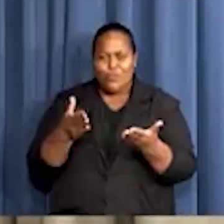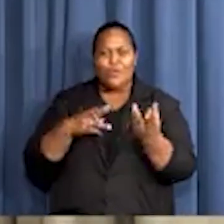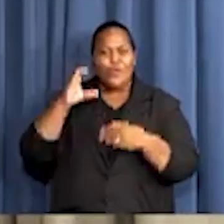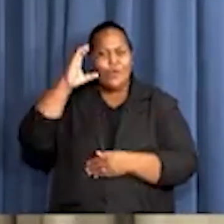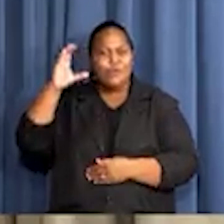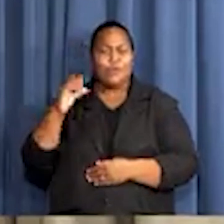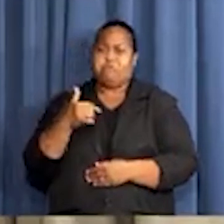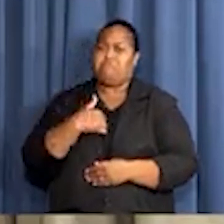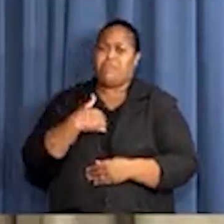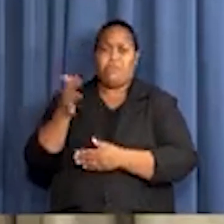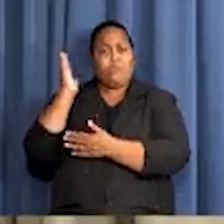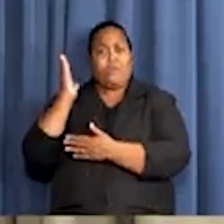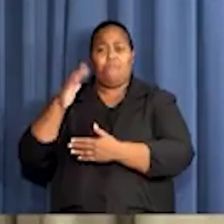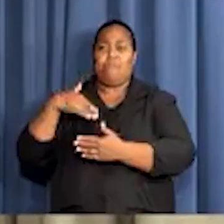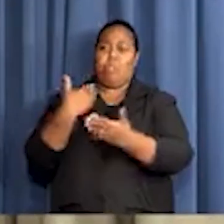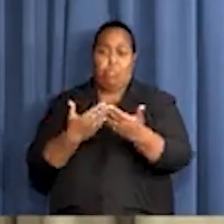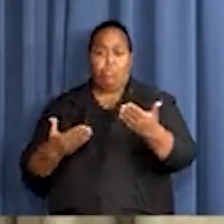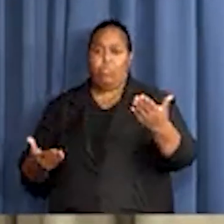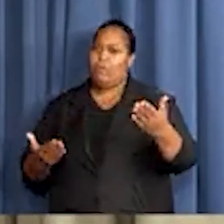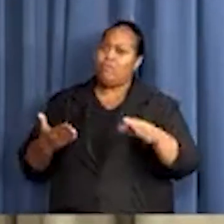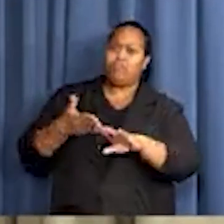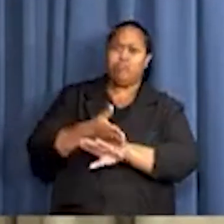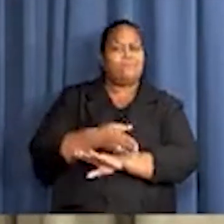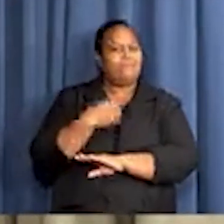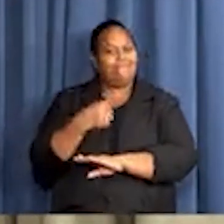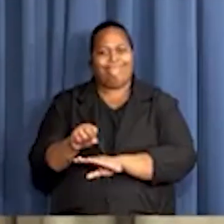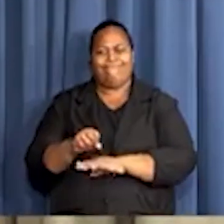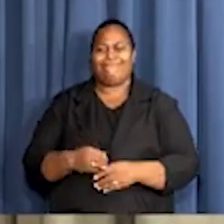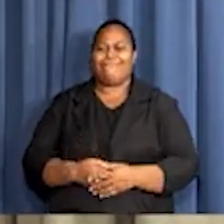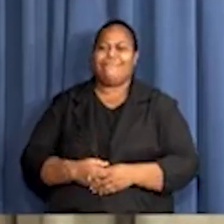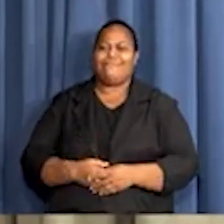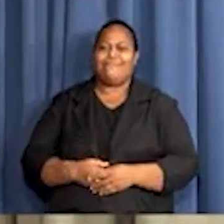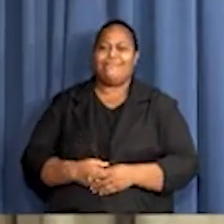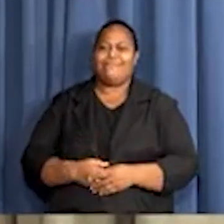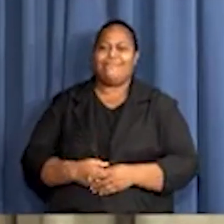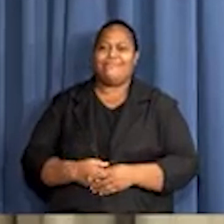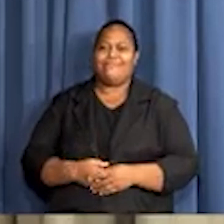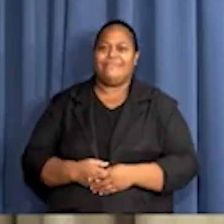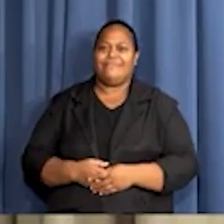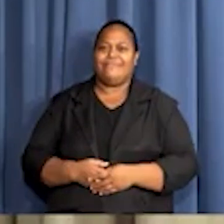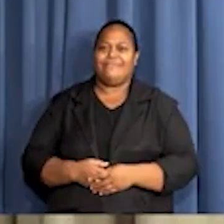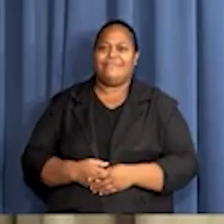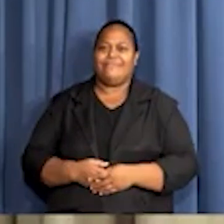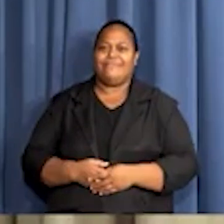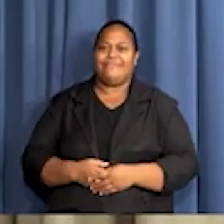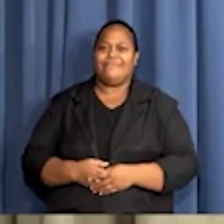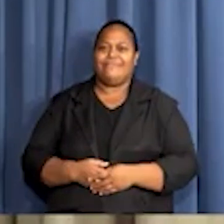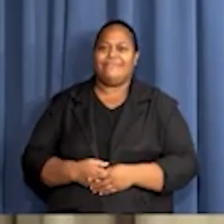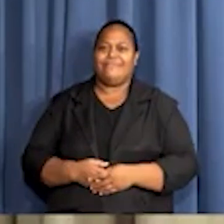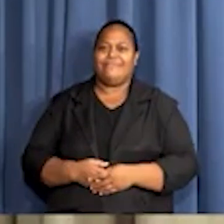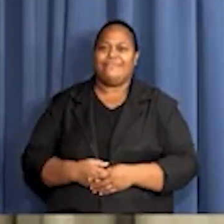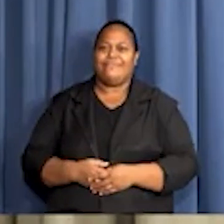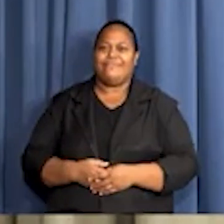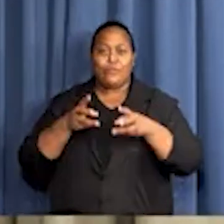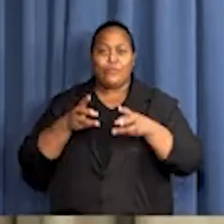going to present you with an overly optimistic picture. We are doing well in many ways, but we need